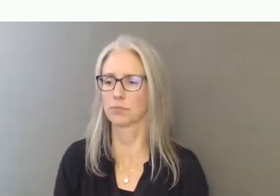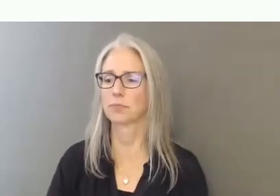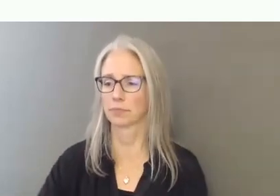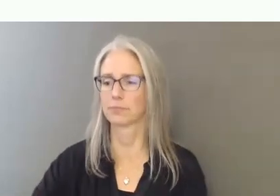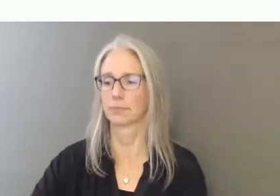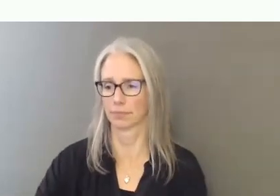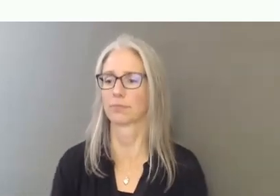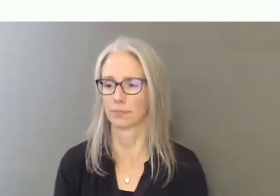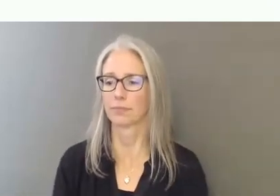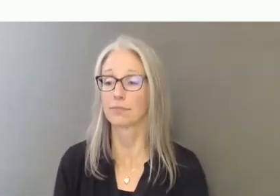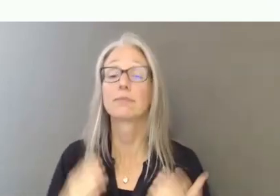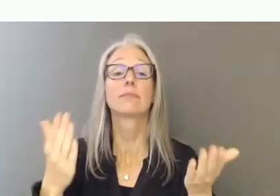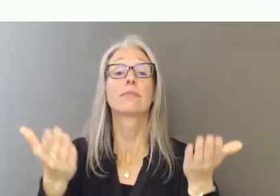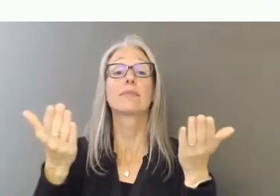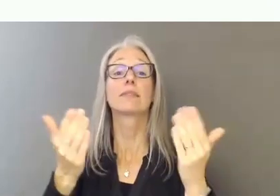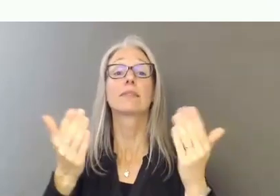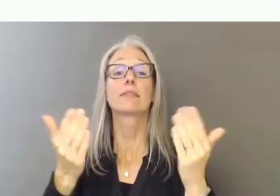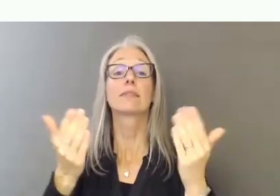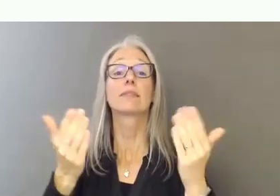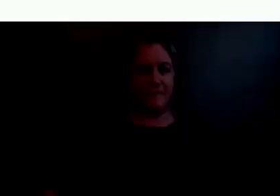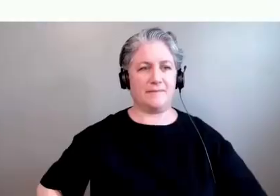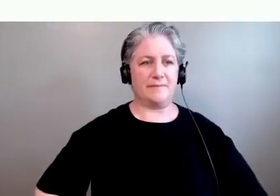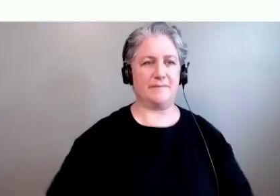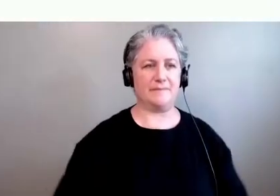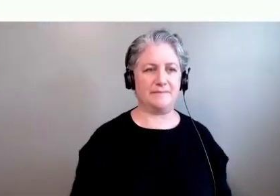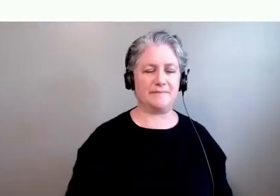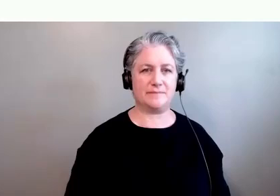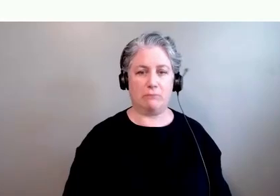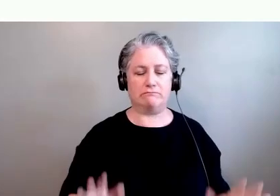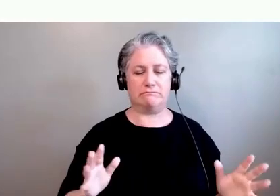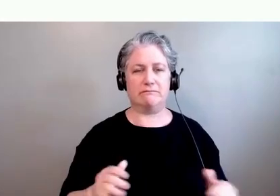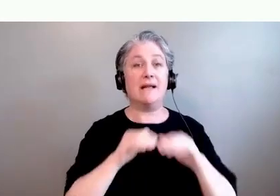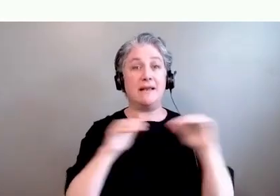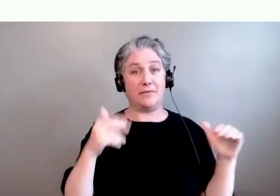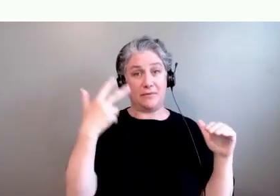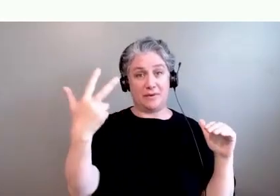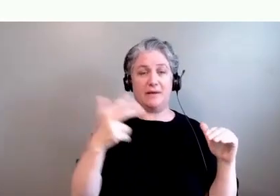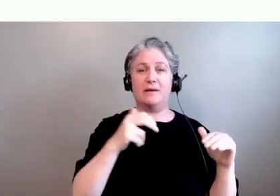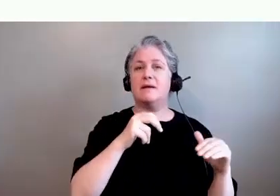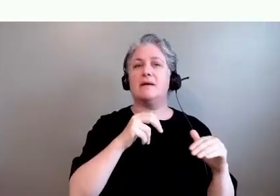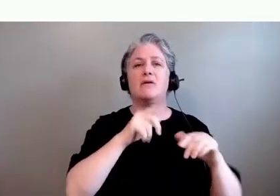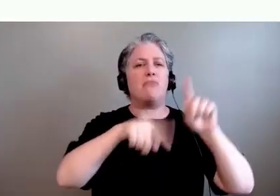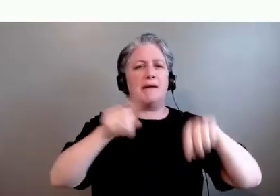of evidence, what's presented here as level 3, would be non-randomized, meaning observational studies,